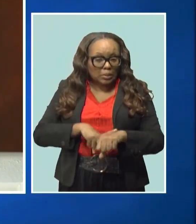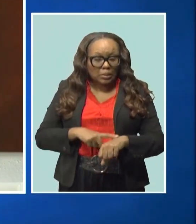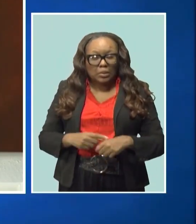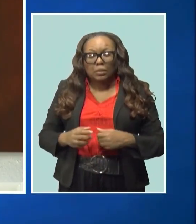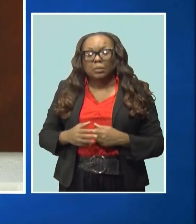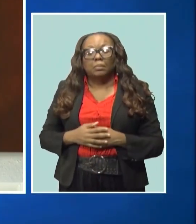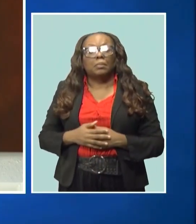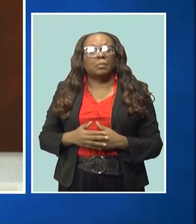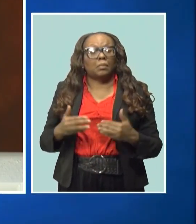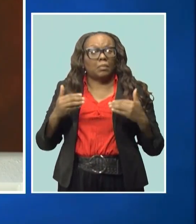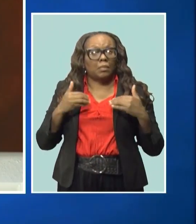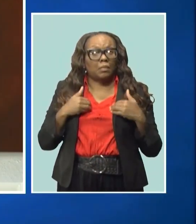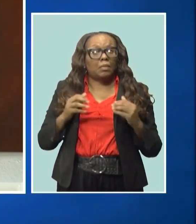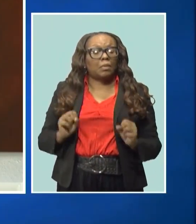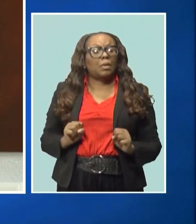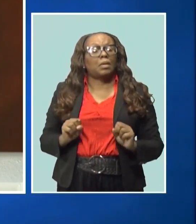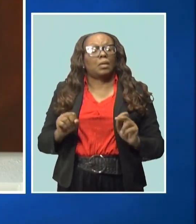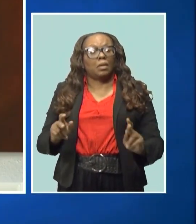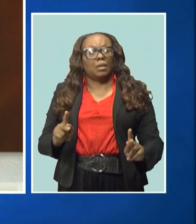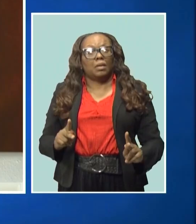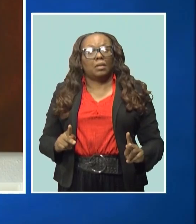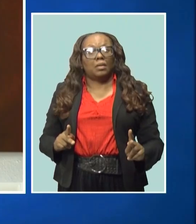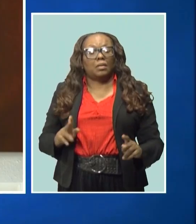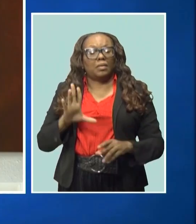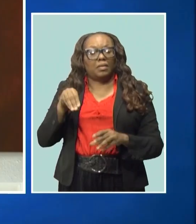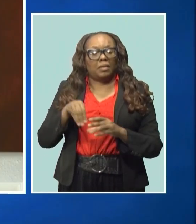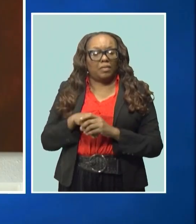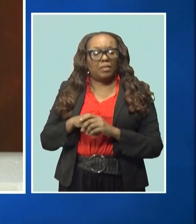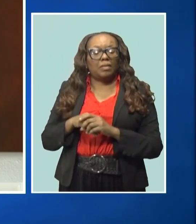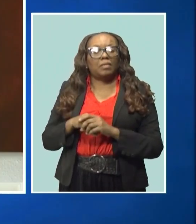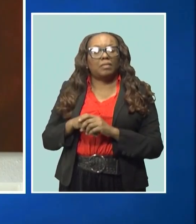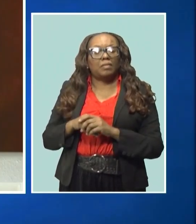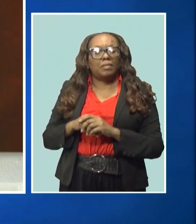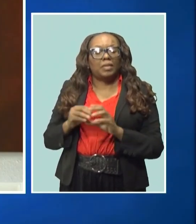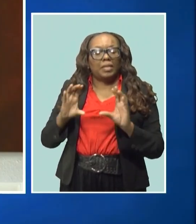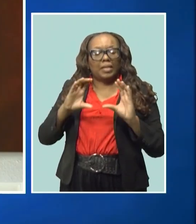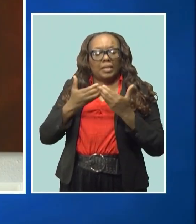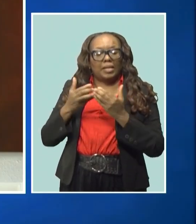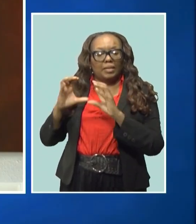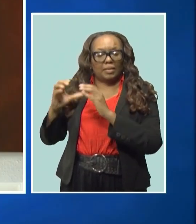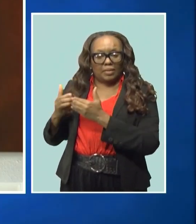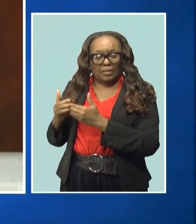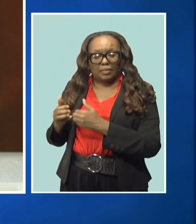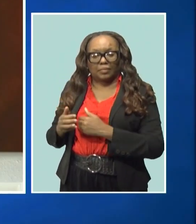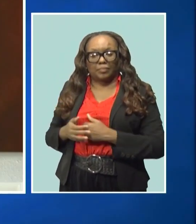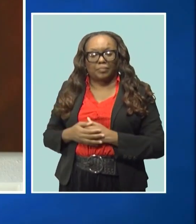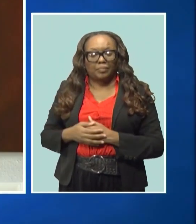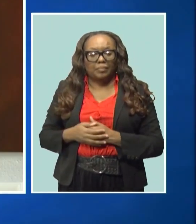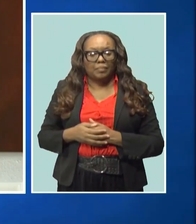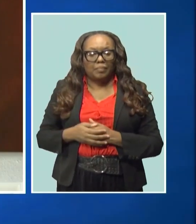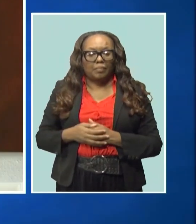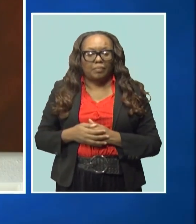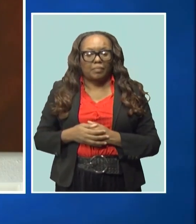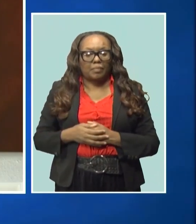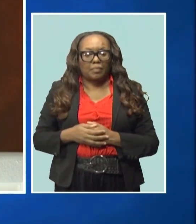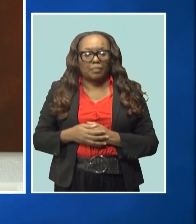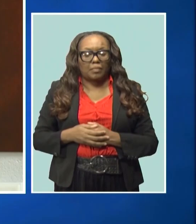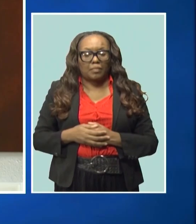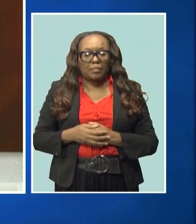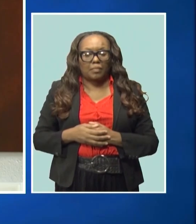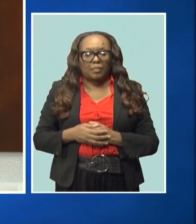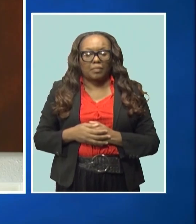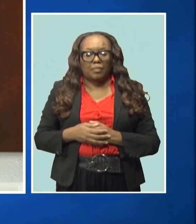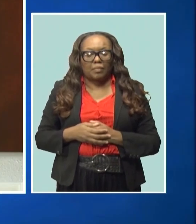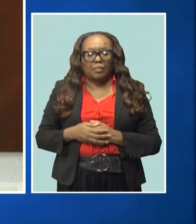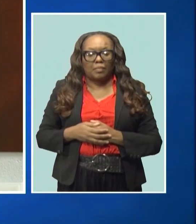that opportunity to be able to participate. For the ones who are looking at